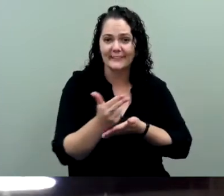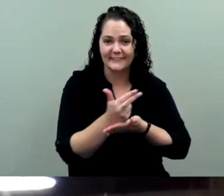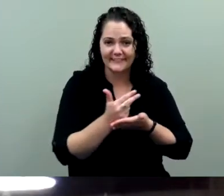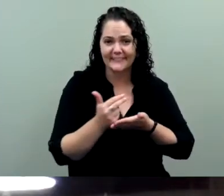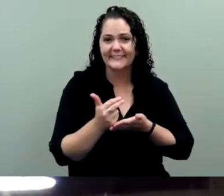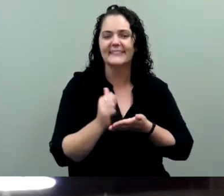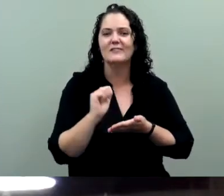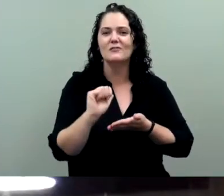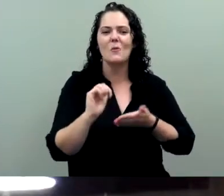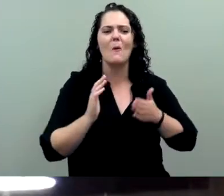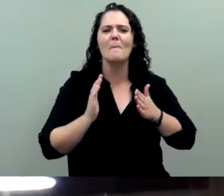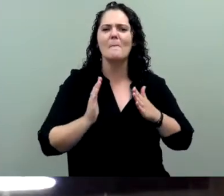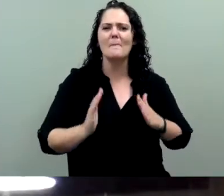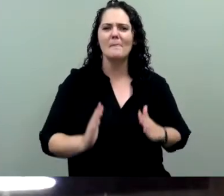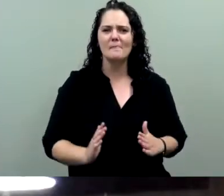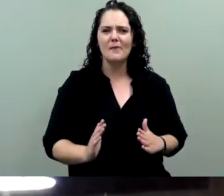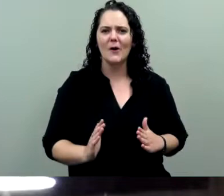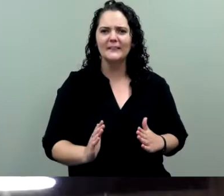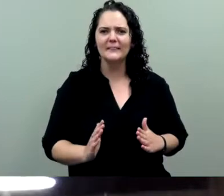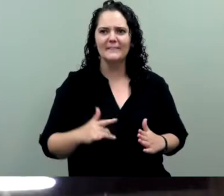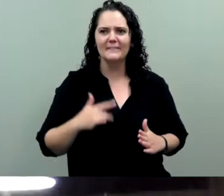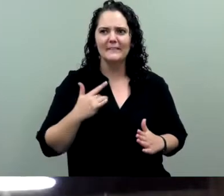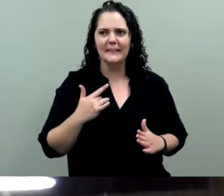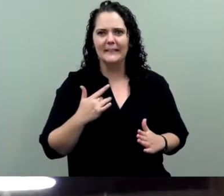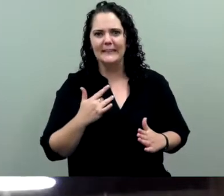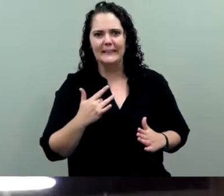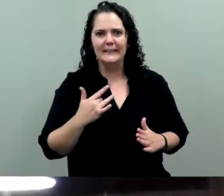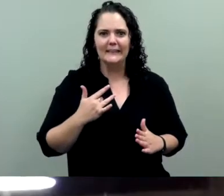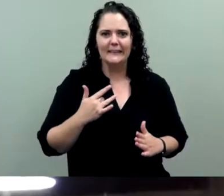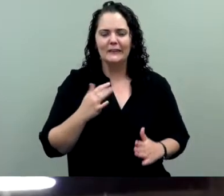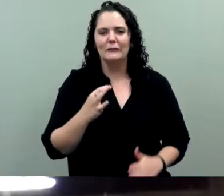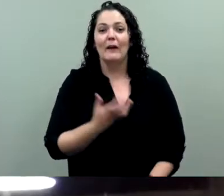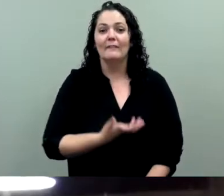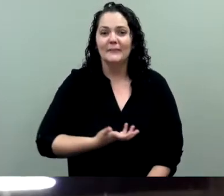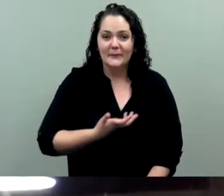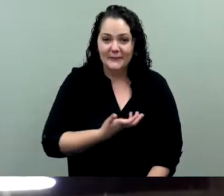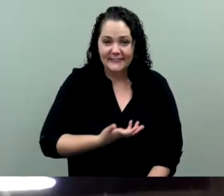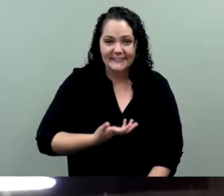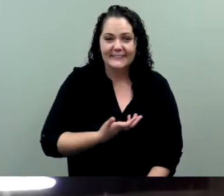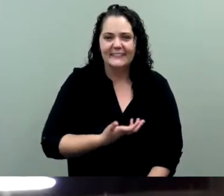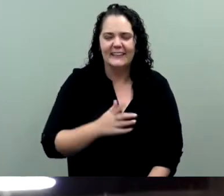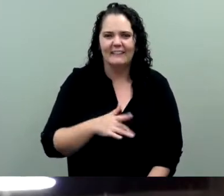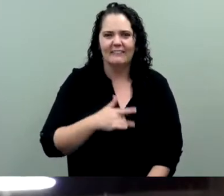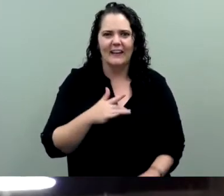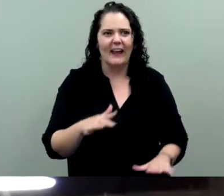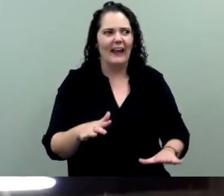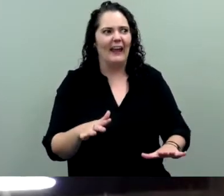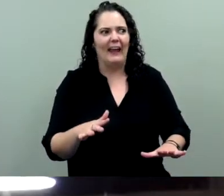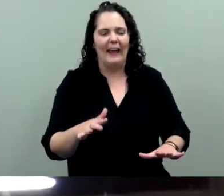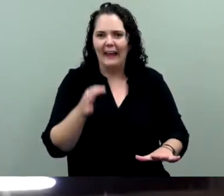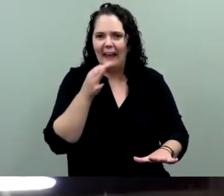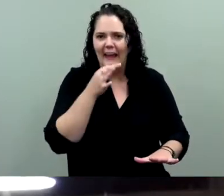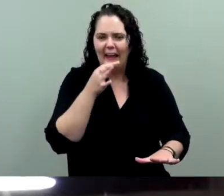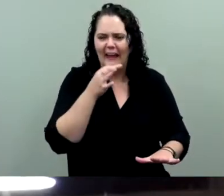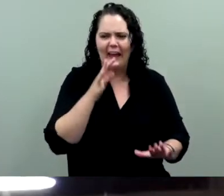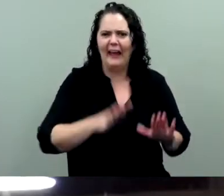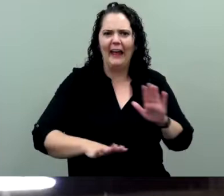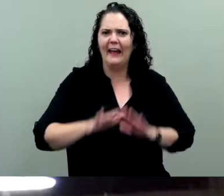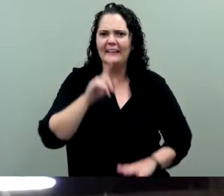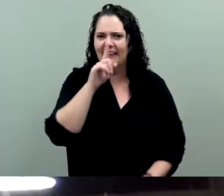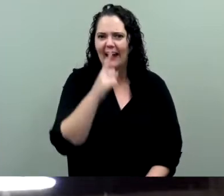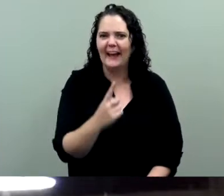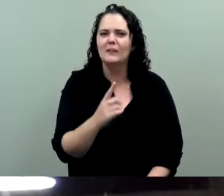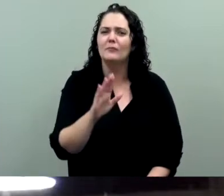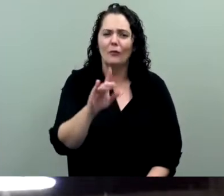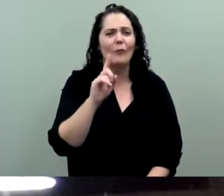your body in ways that may be a bit uncomfortable, that might feel like there's a bit of restraint and resistance, but I think that you'll really enjoy it.